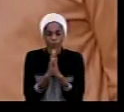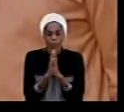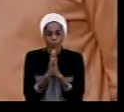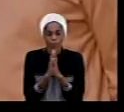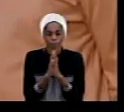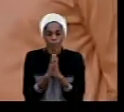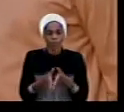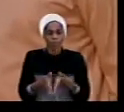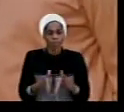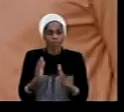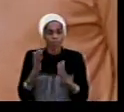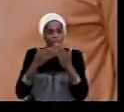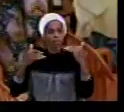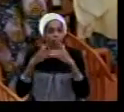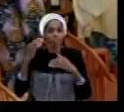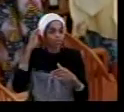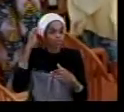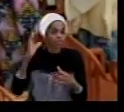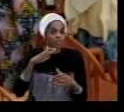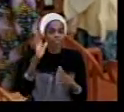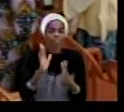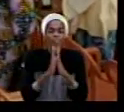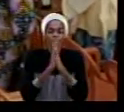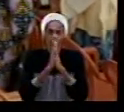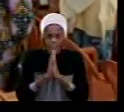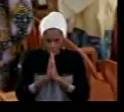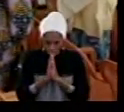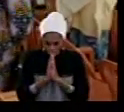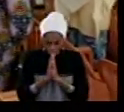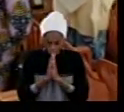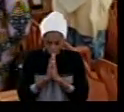Let heaven hear your amen.